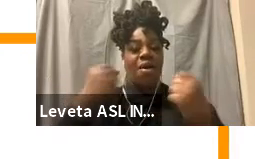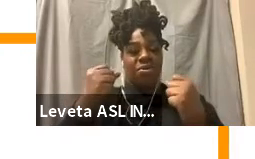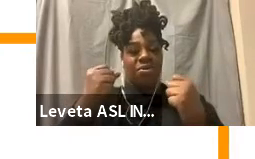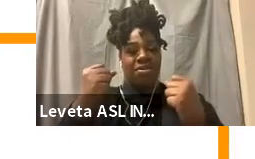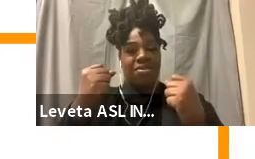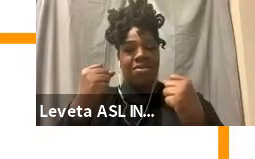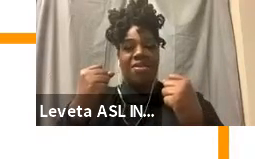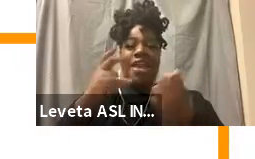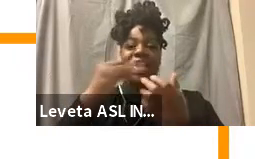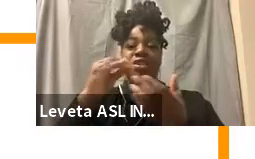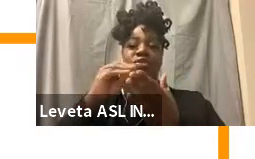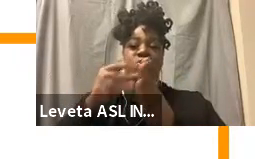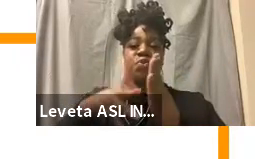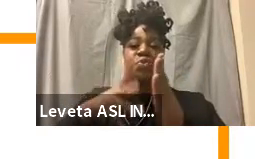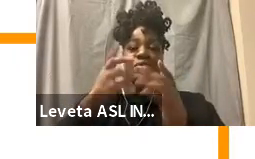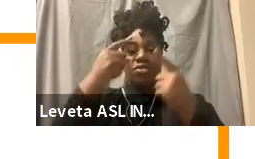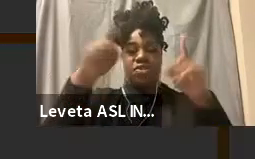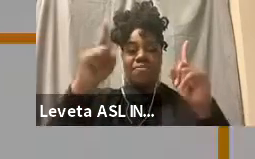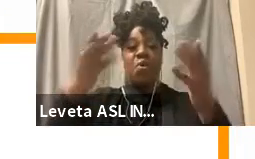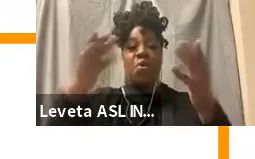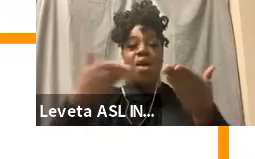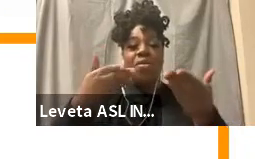Cruz.